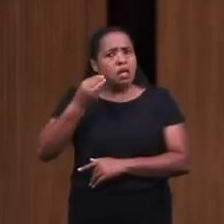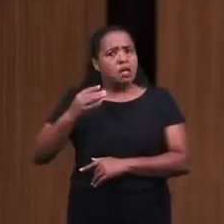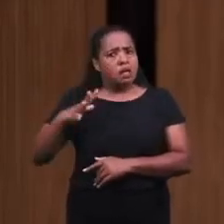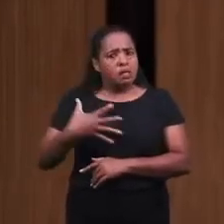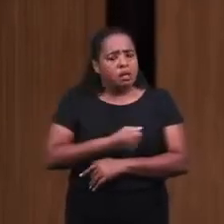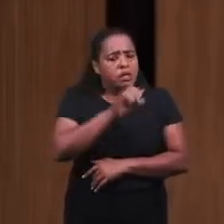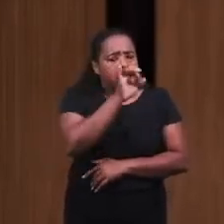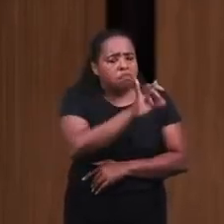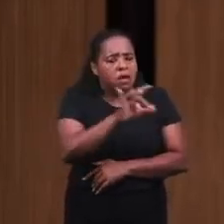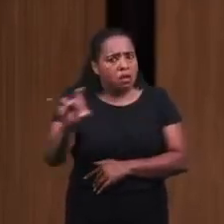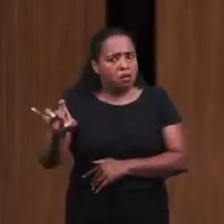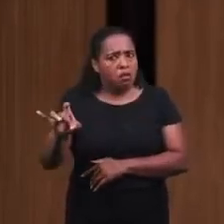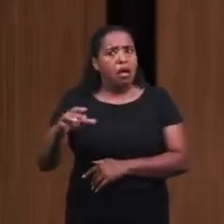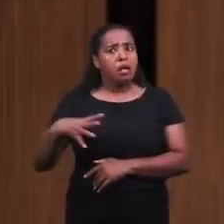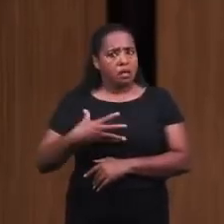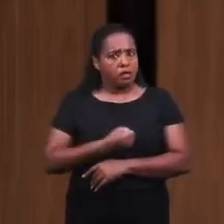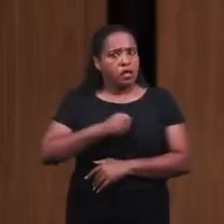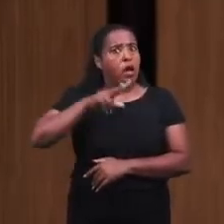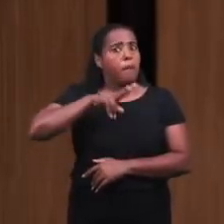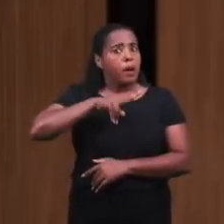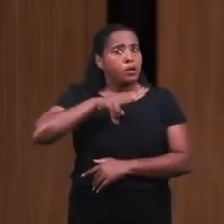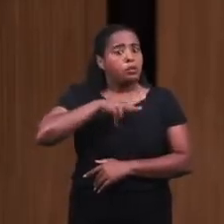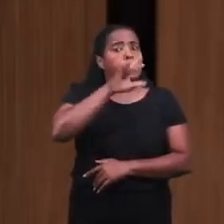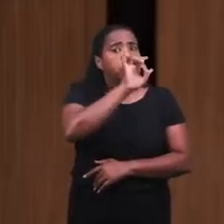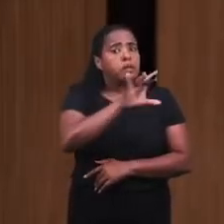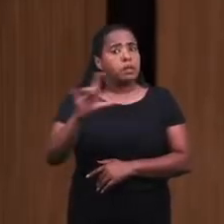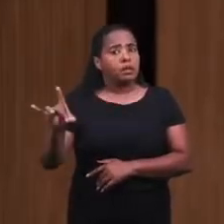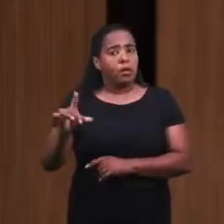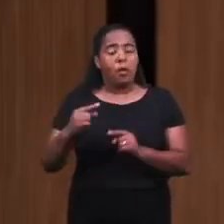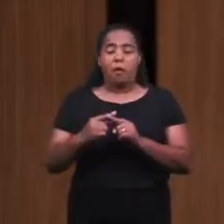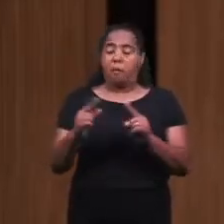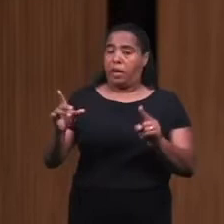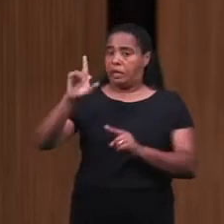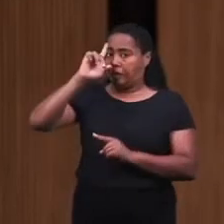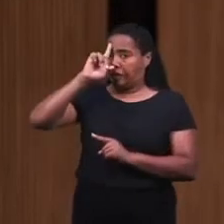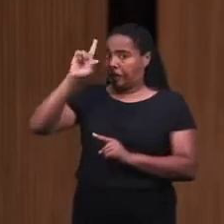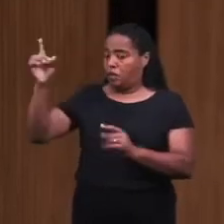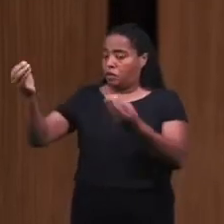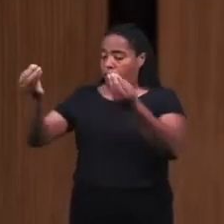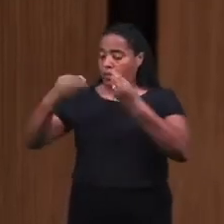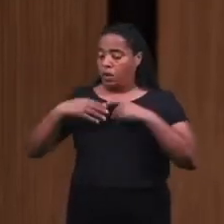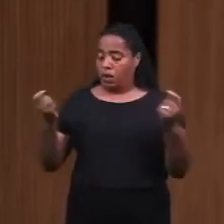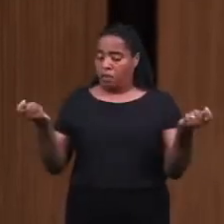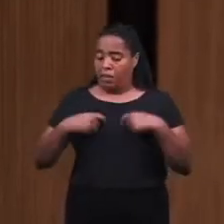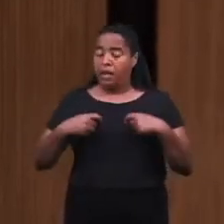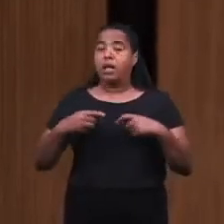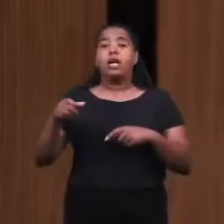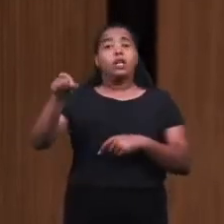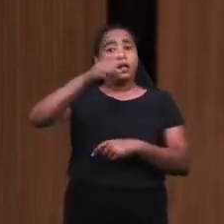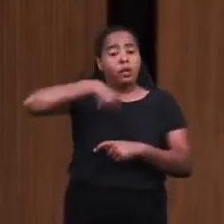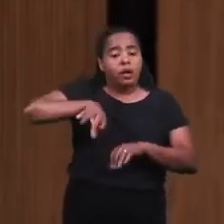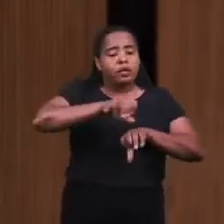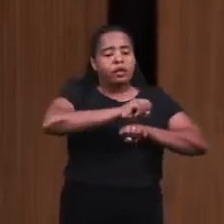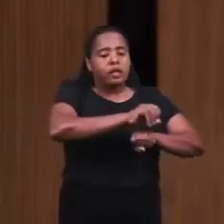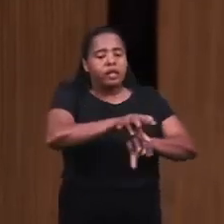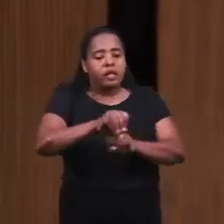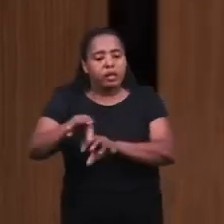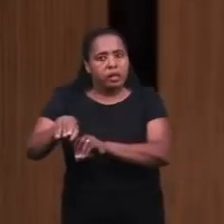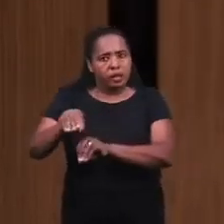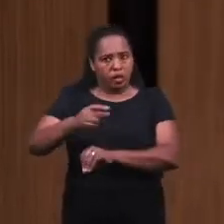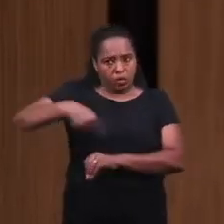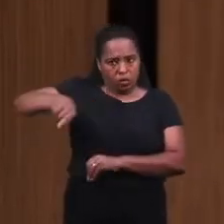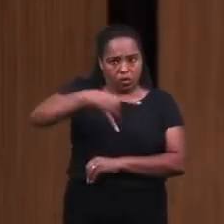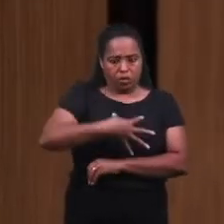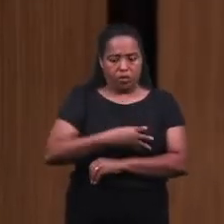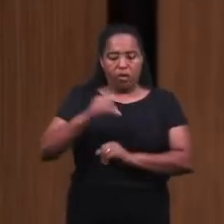of salvation, because salvation is individual. But God gives us the capacity to teach our children.